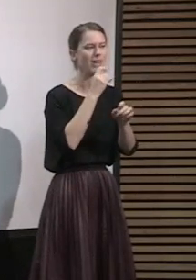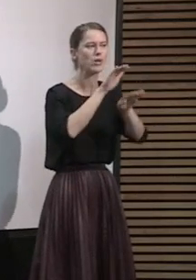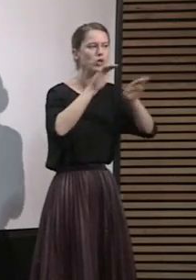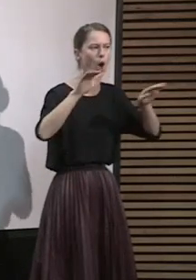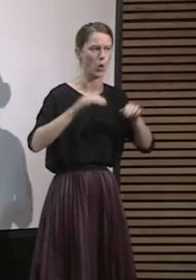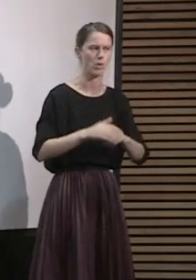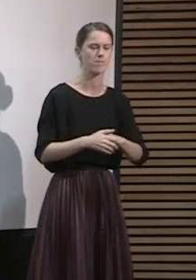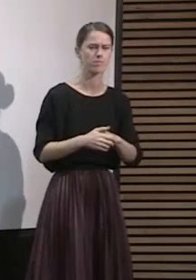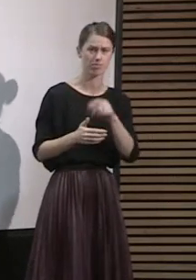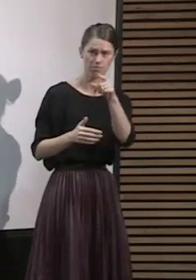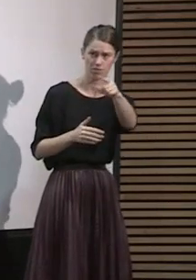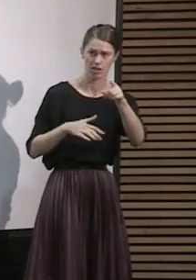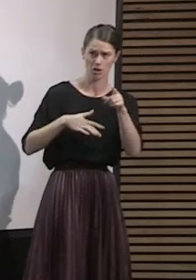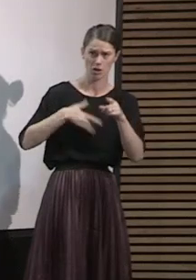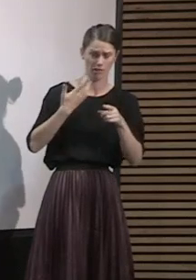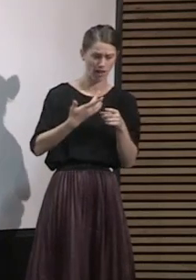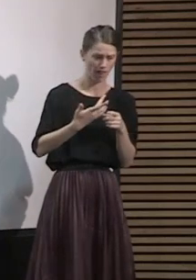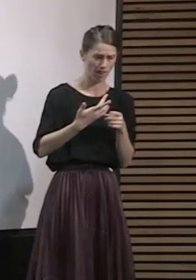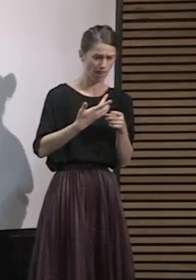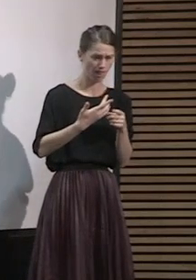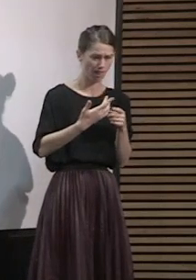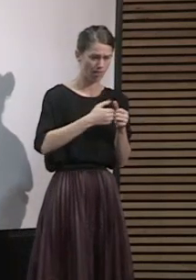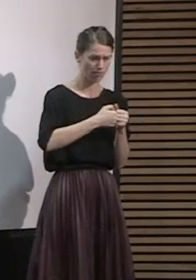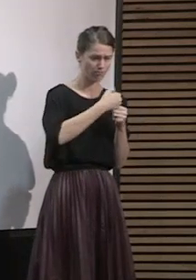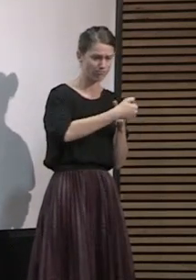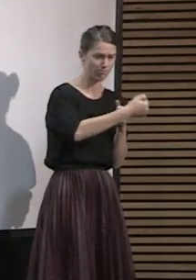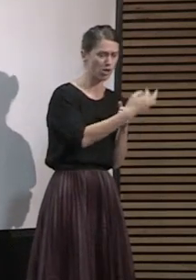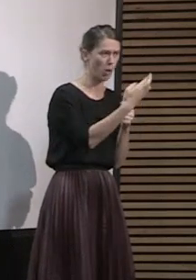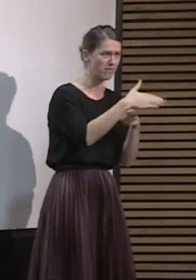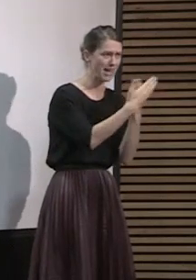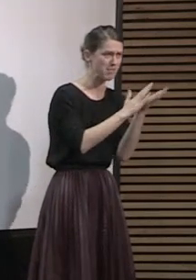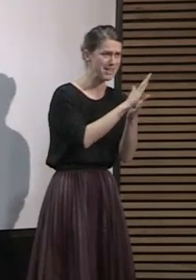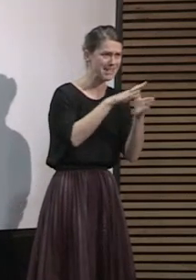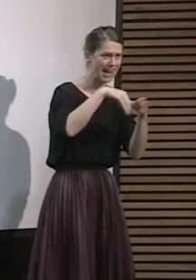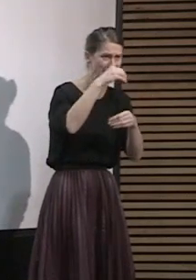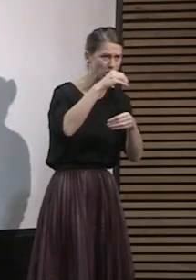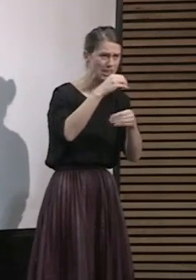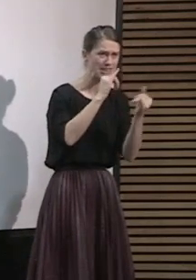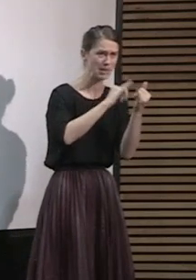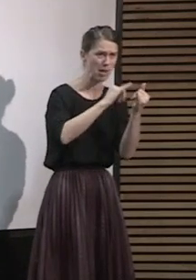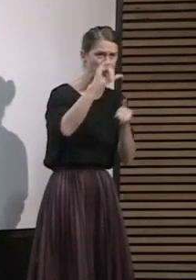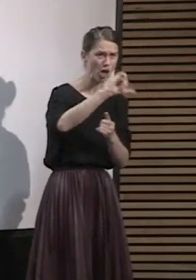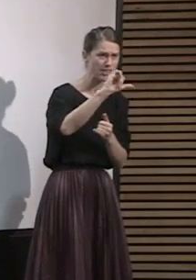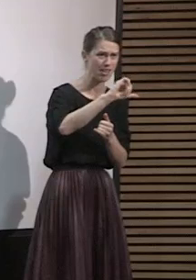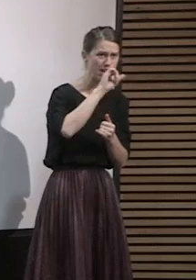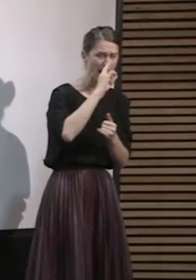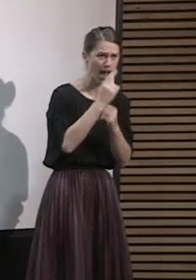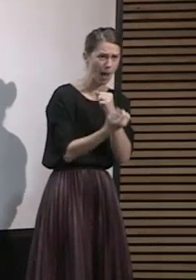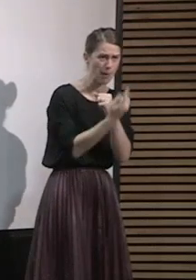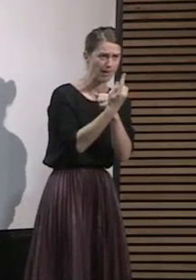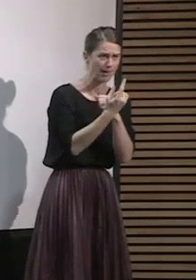that in the interim. Pushing it out 12 hours means that the election on September 19th can no longer happen, given the campaign. Sorry, what was your rationale?